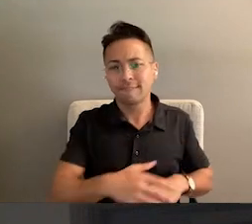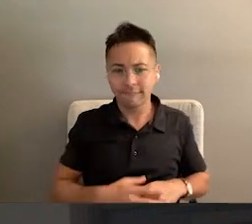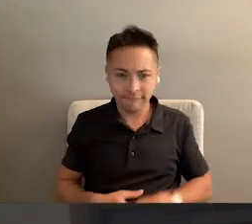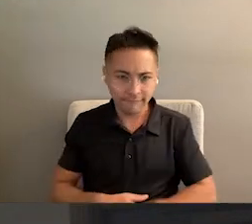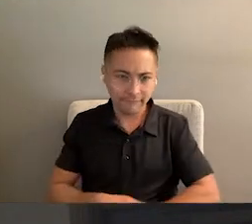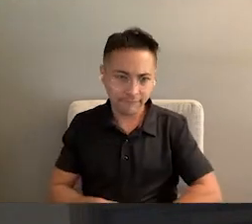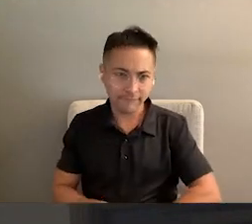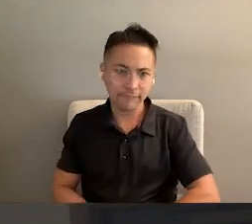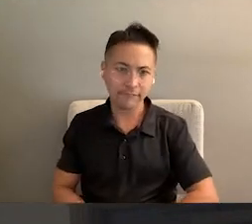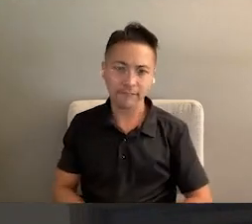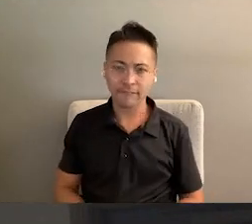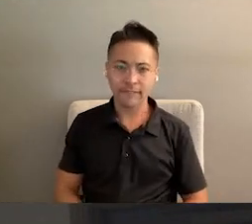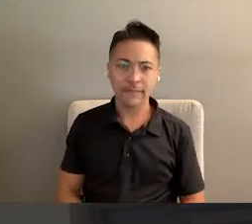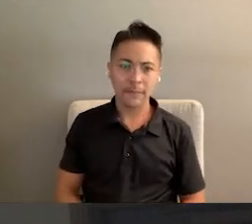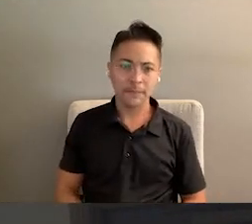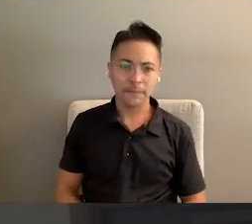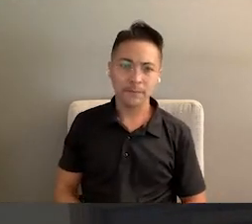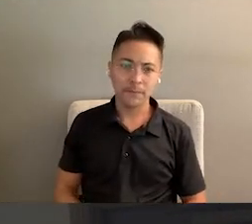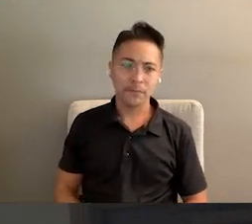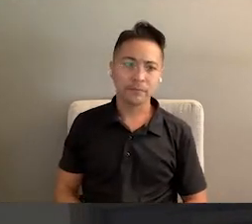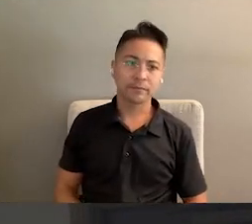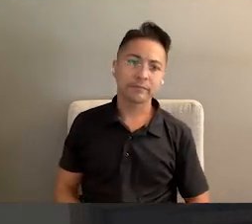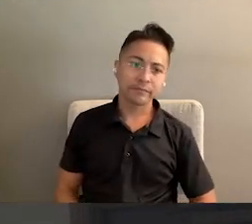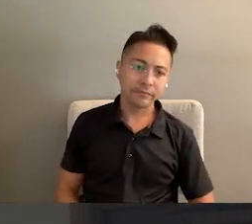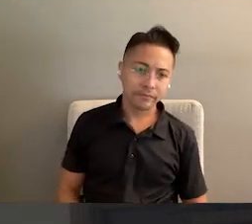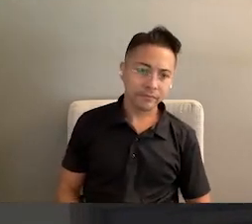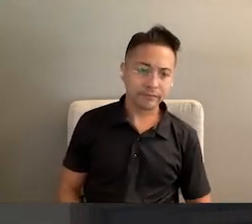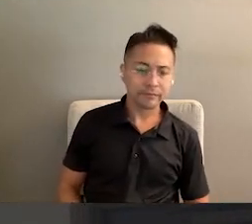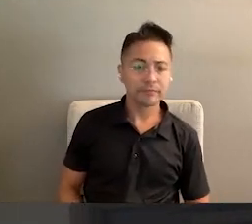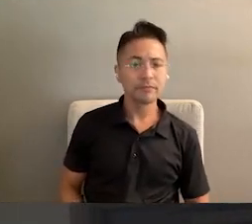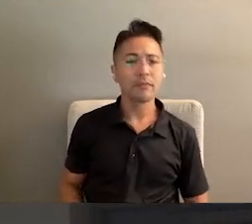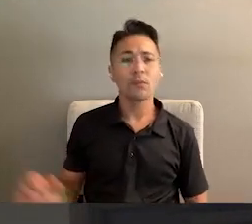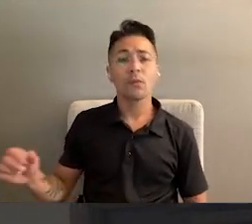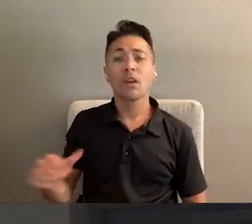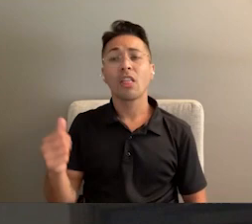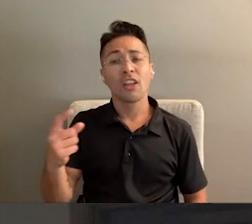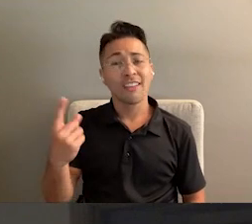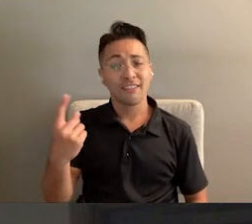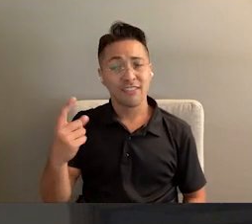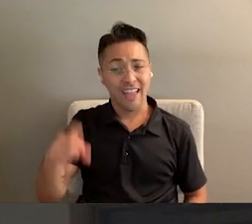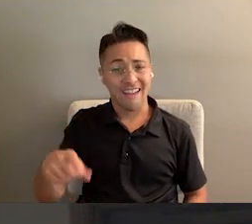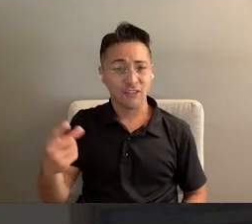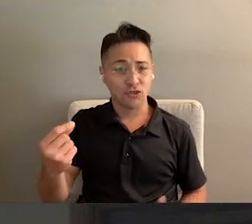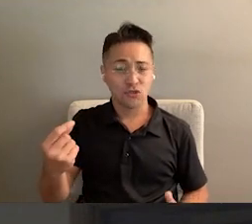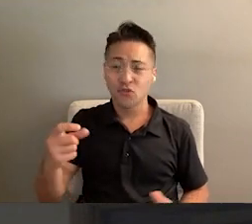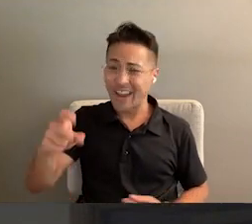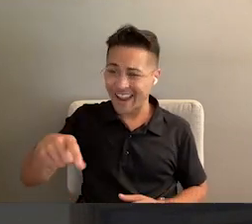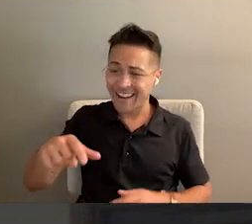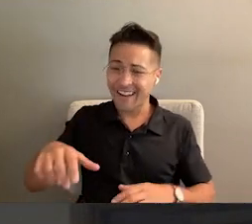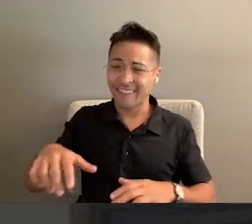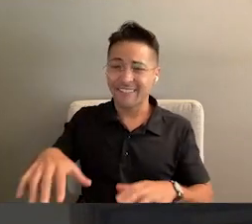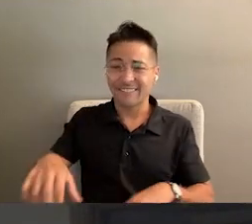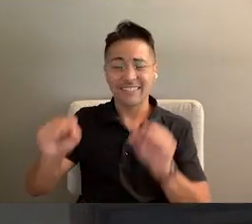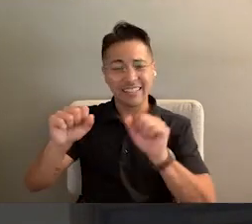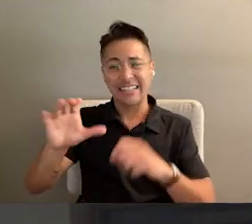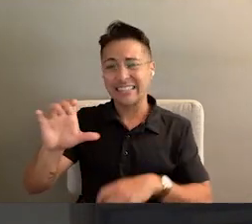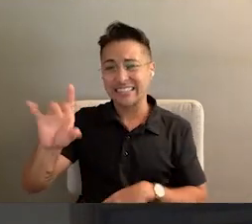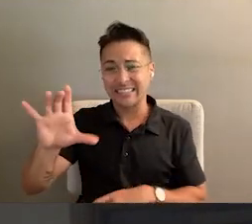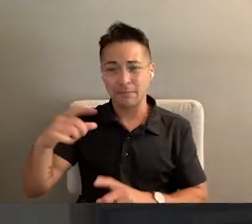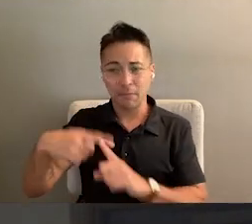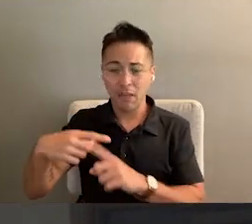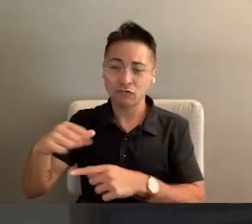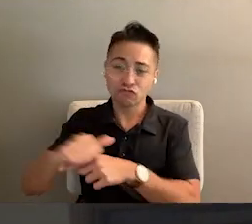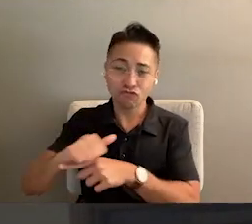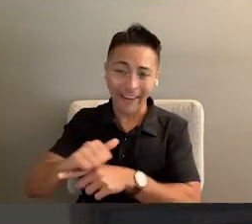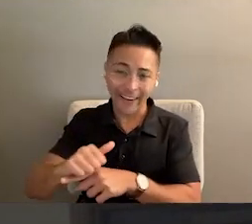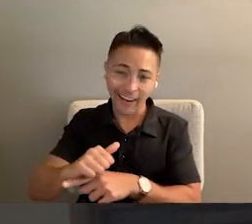If you're on the waiver, you're old enough. She asked how old you have to be on CDC. So the other thing you have to do is